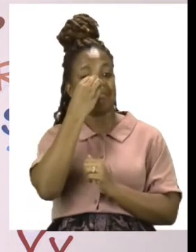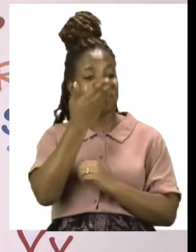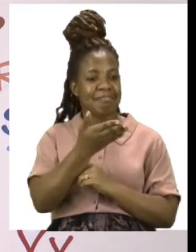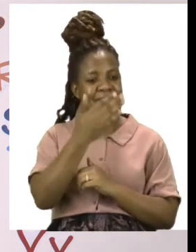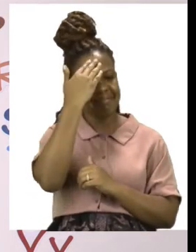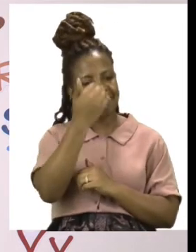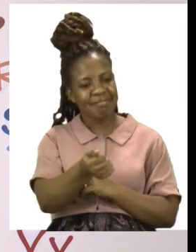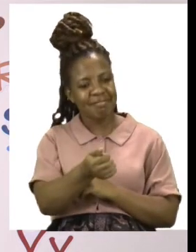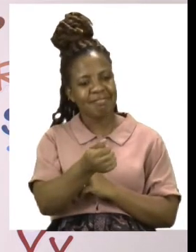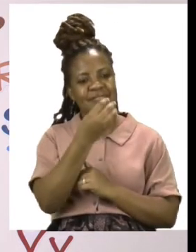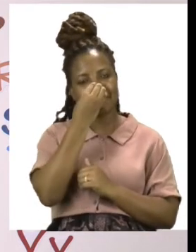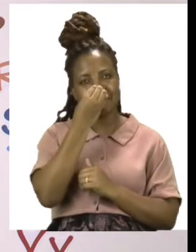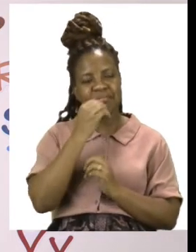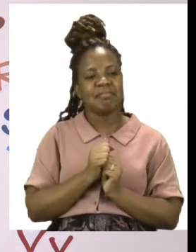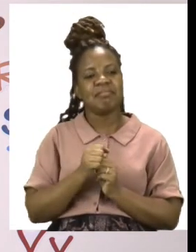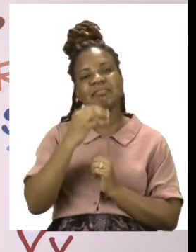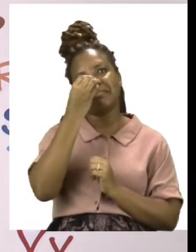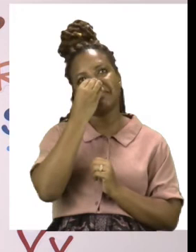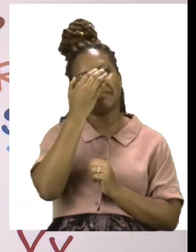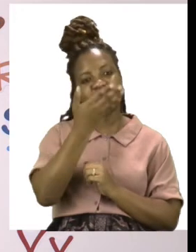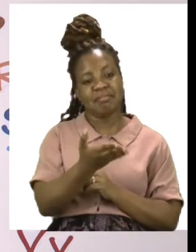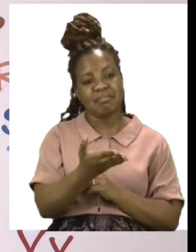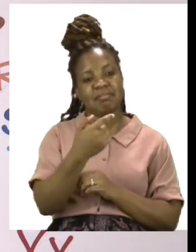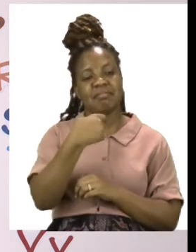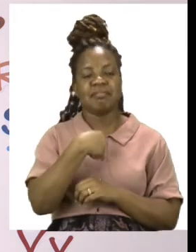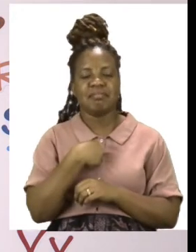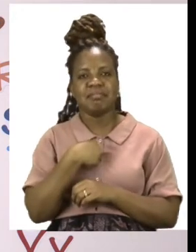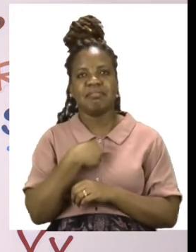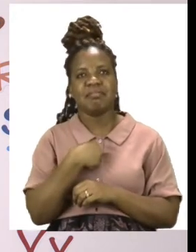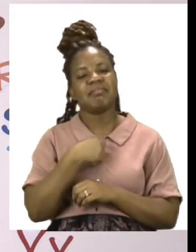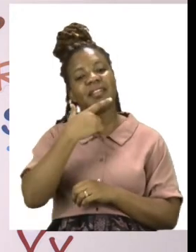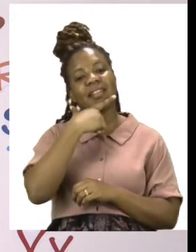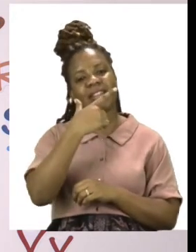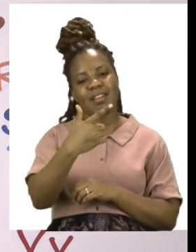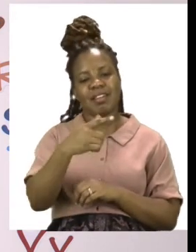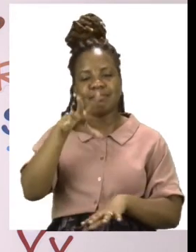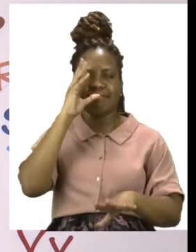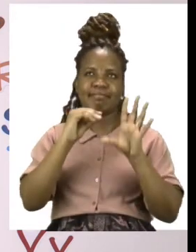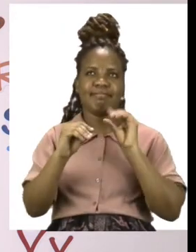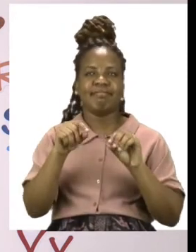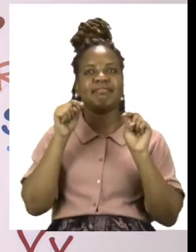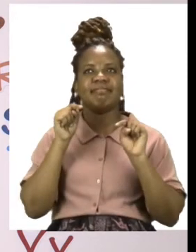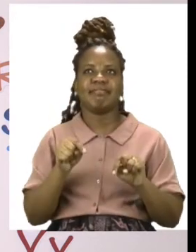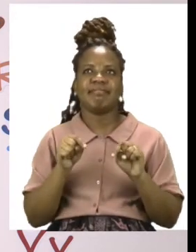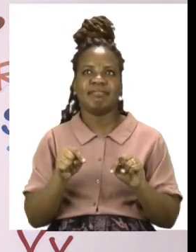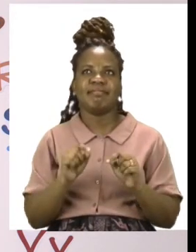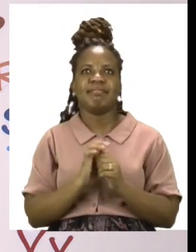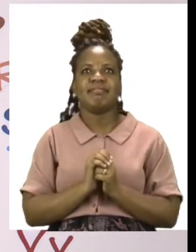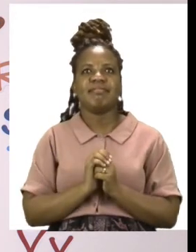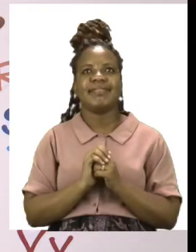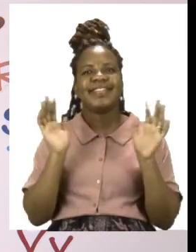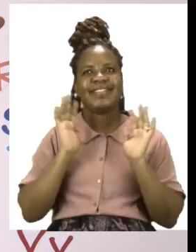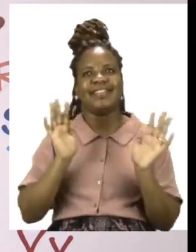Sashi. So, from Sashi and I, we would like to say thank you for joining us today